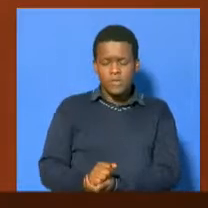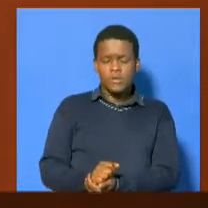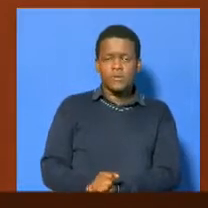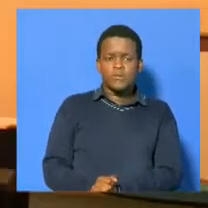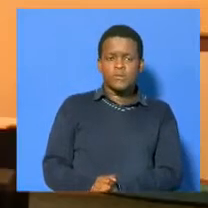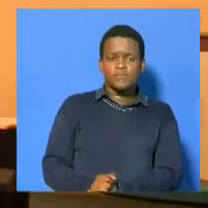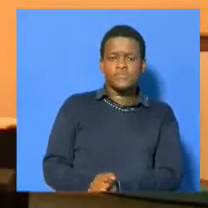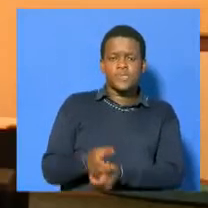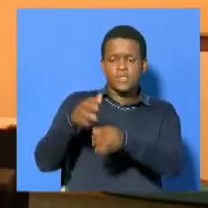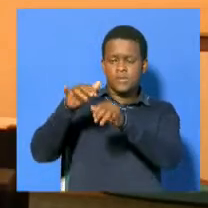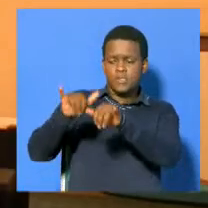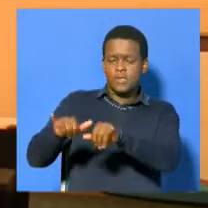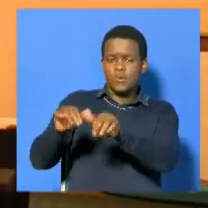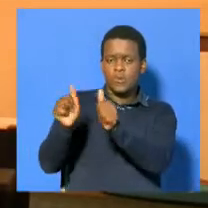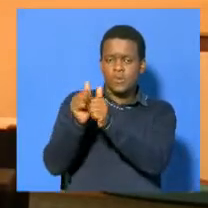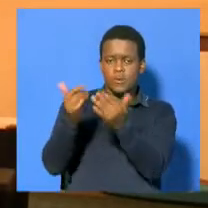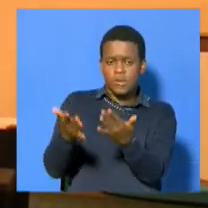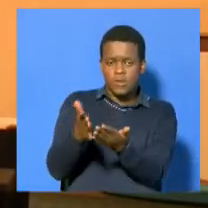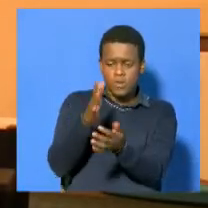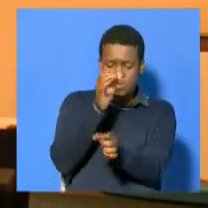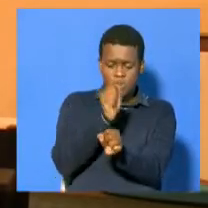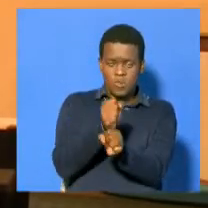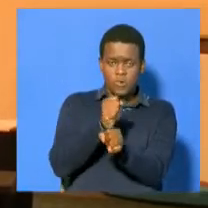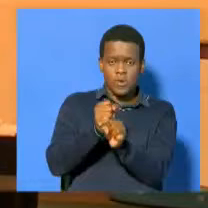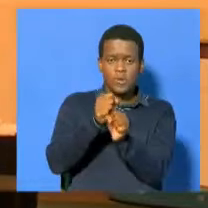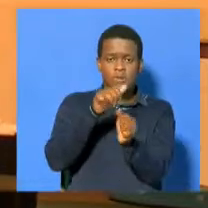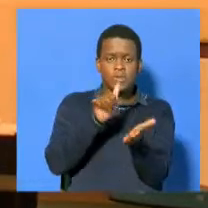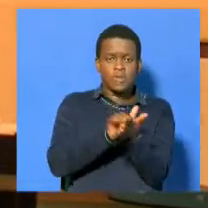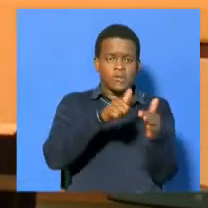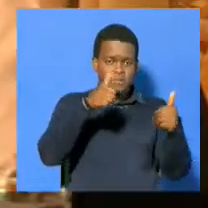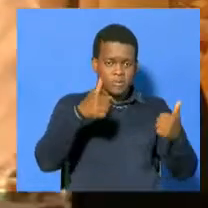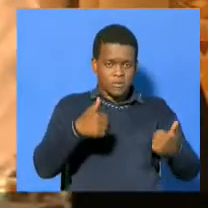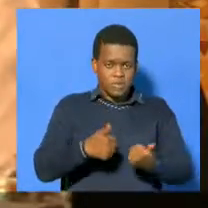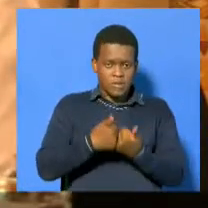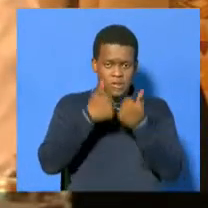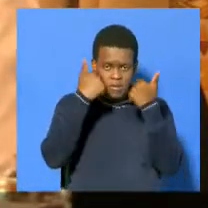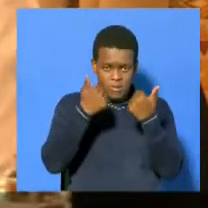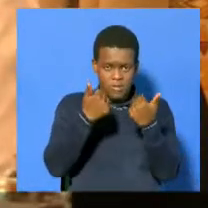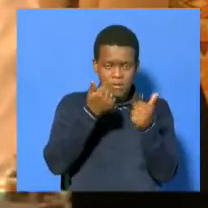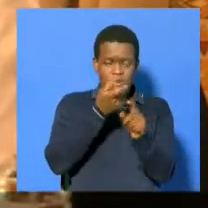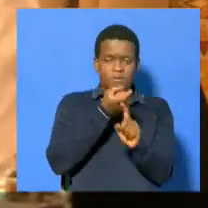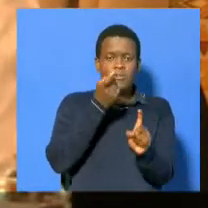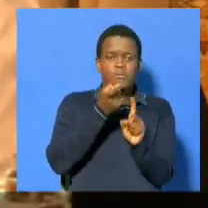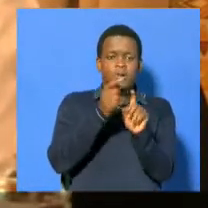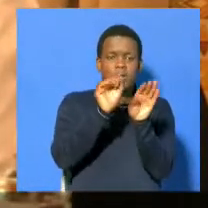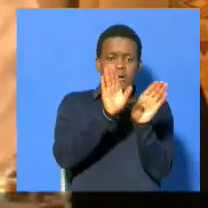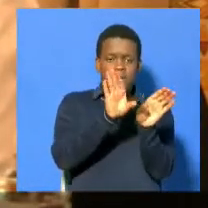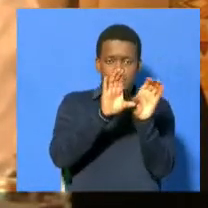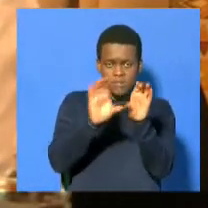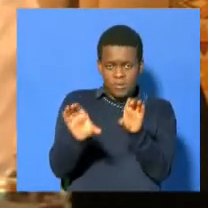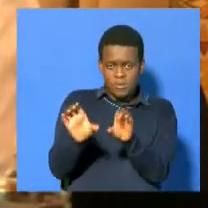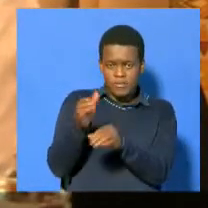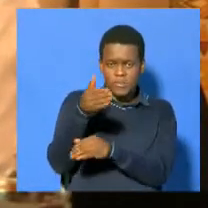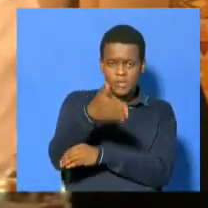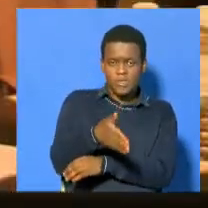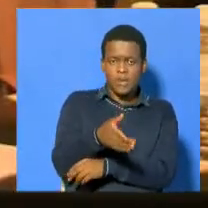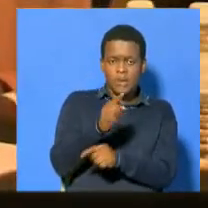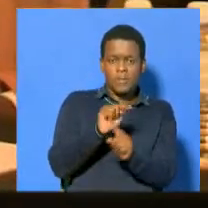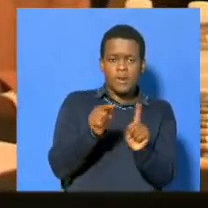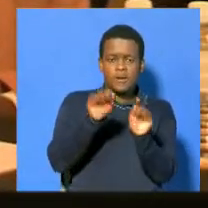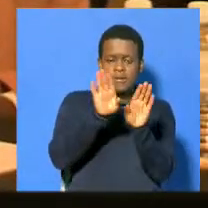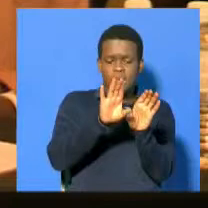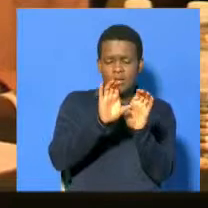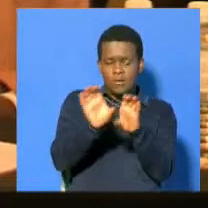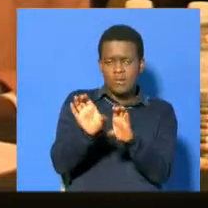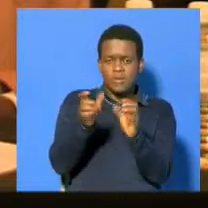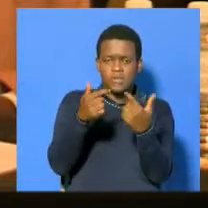has been a problem for the Charles Hill District Council, impeding the district development, the council has taken steps to address this issue